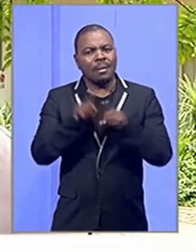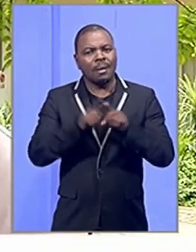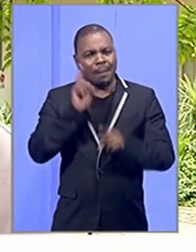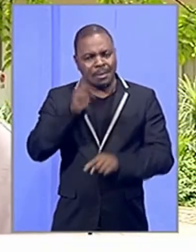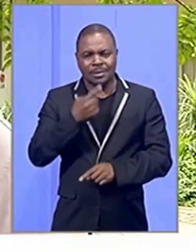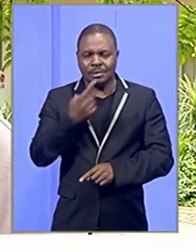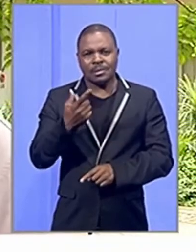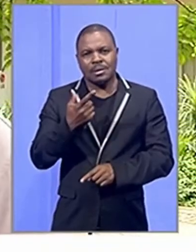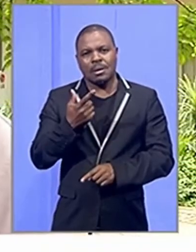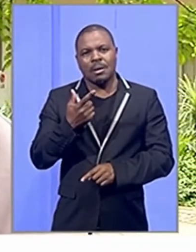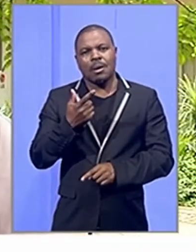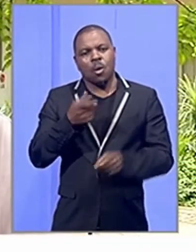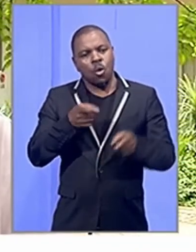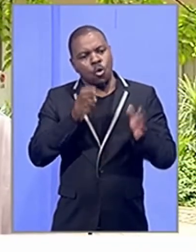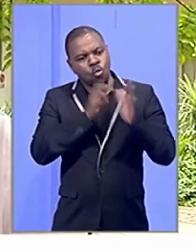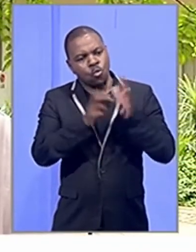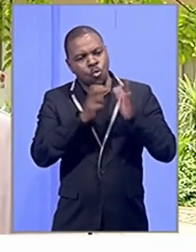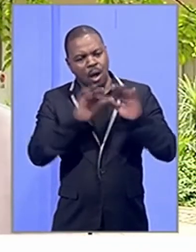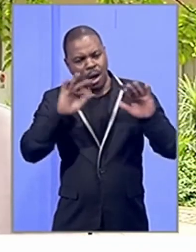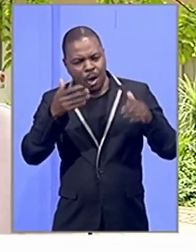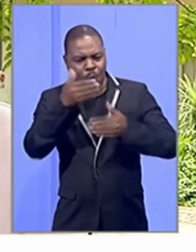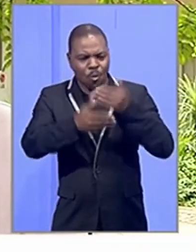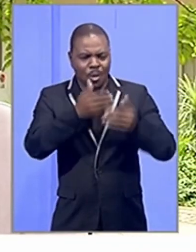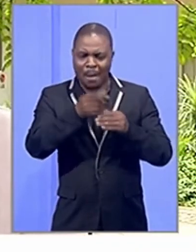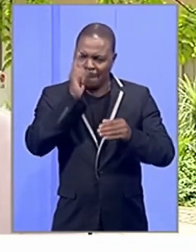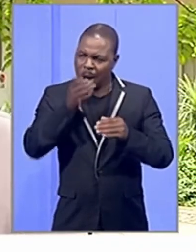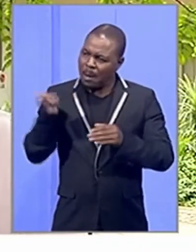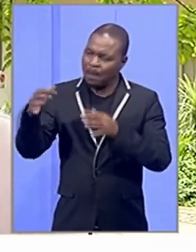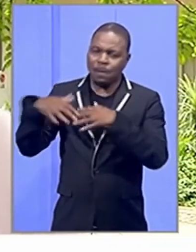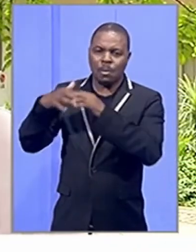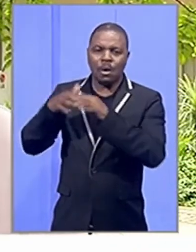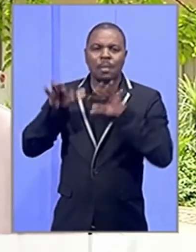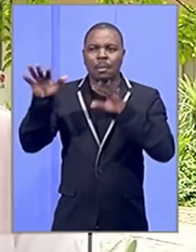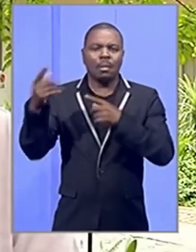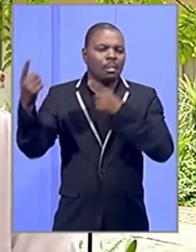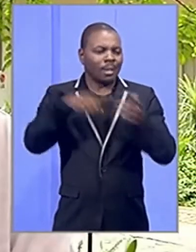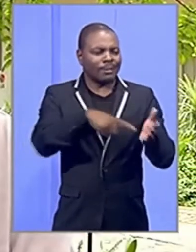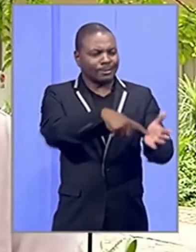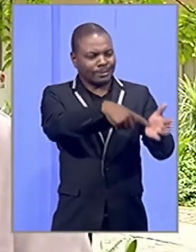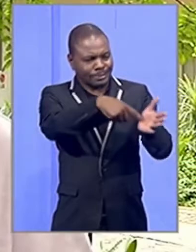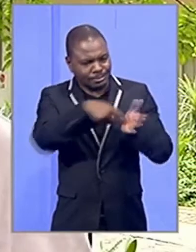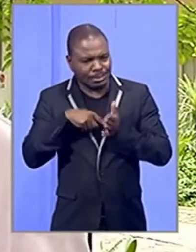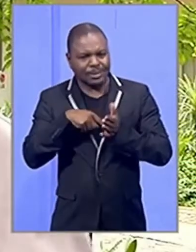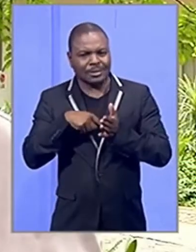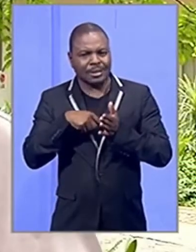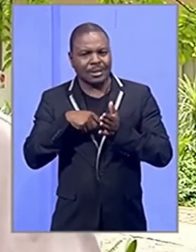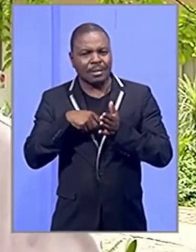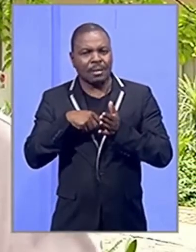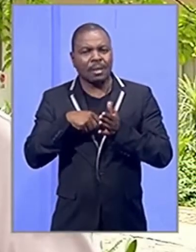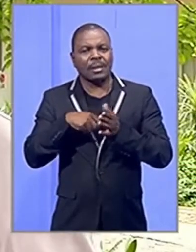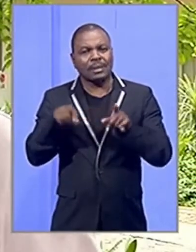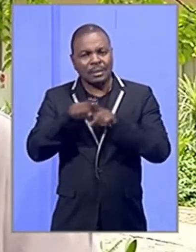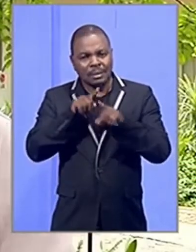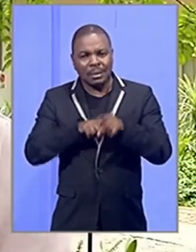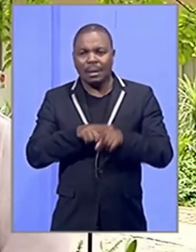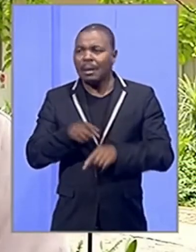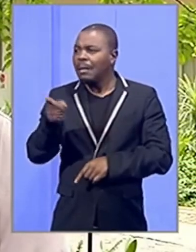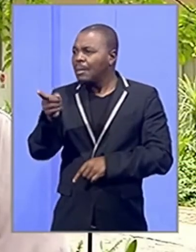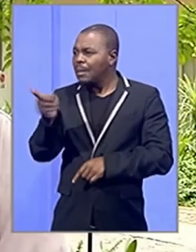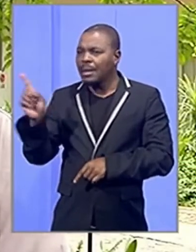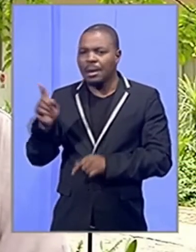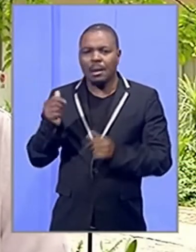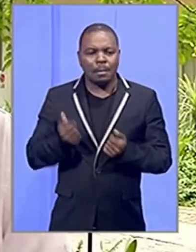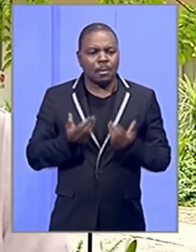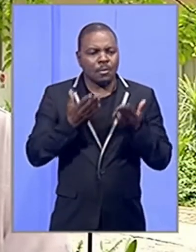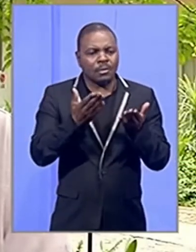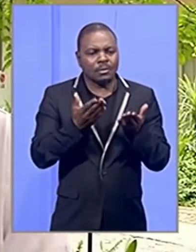rules of engagement. So people can't come and demand things, but then they are not able to provide